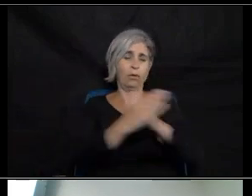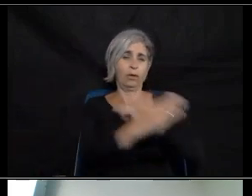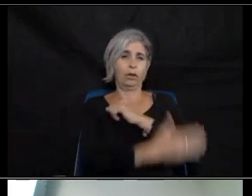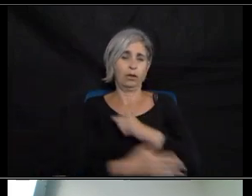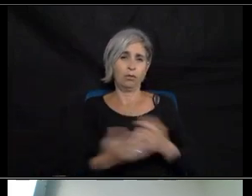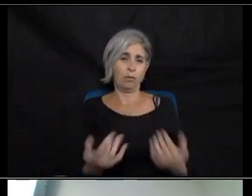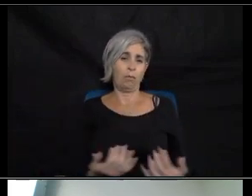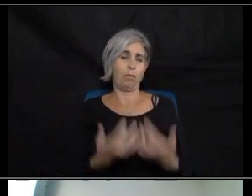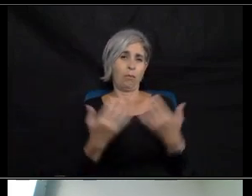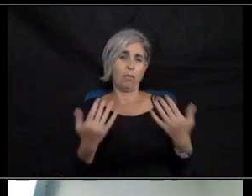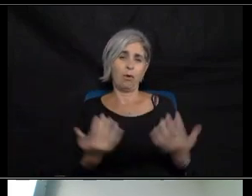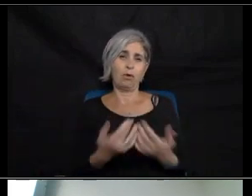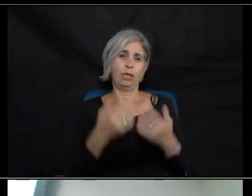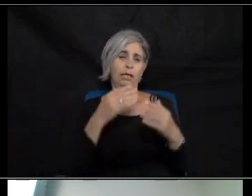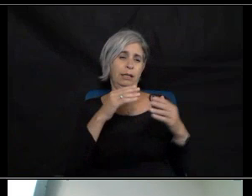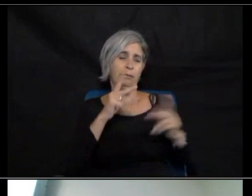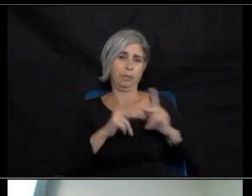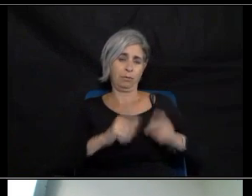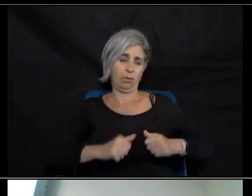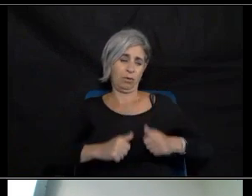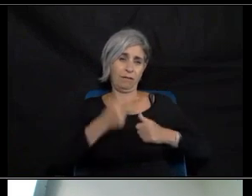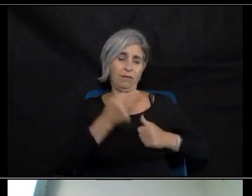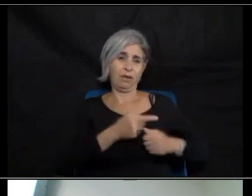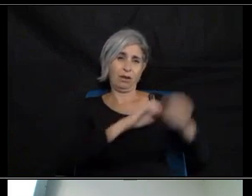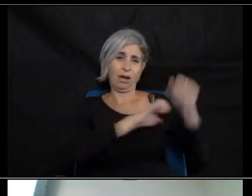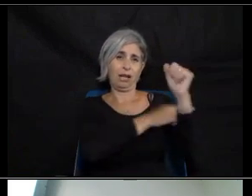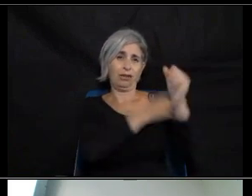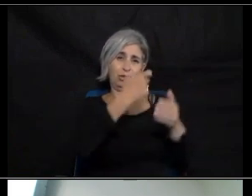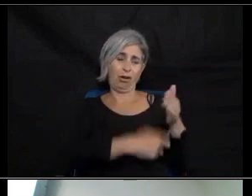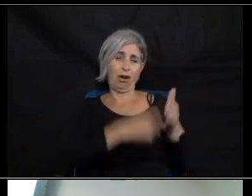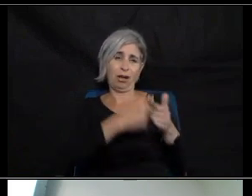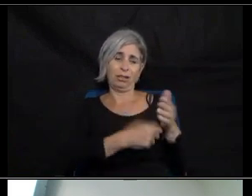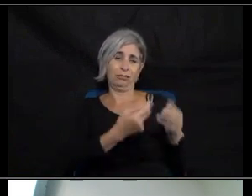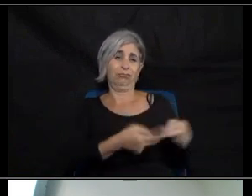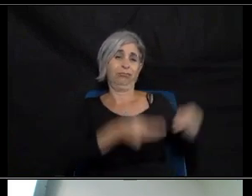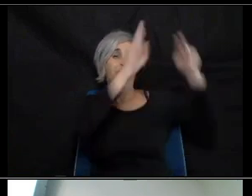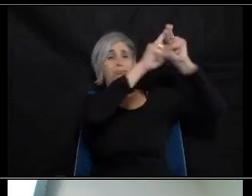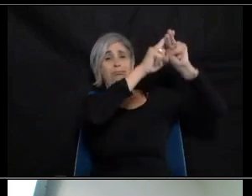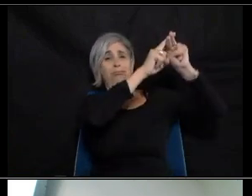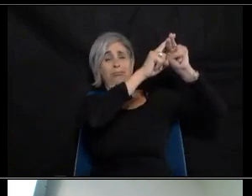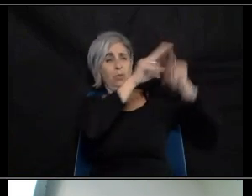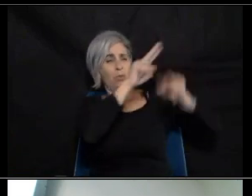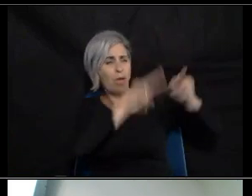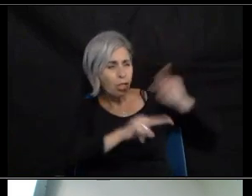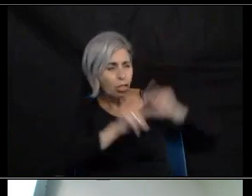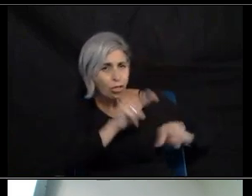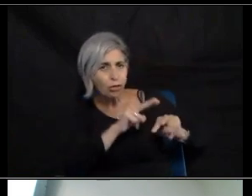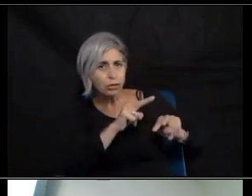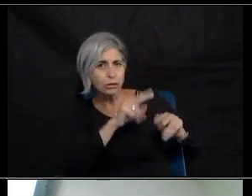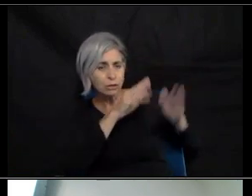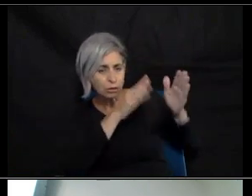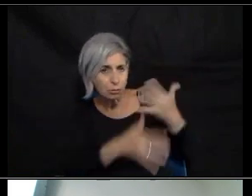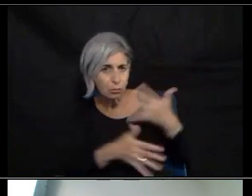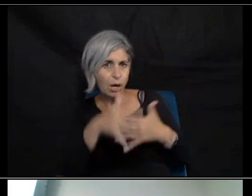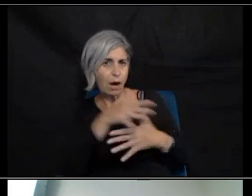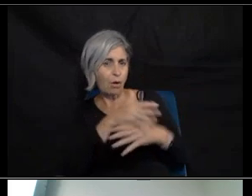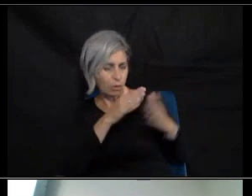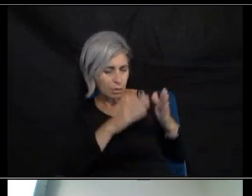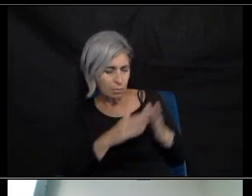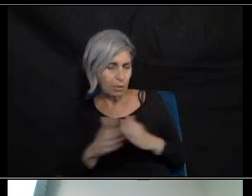with higher temperatures and higher household energy costs. So we are going to look more closely at these data to target and prioritize our tree